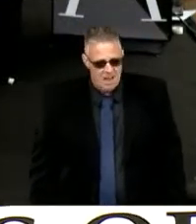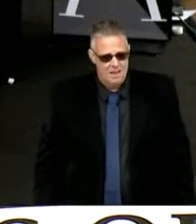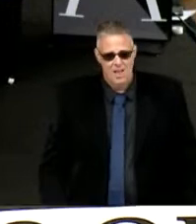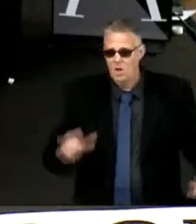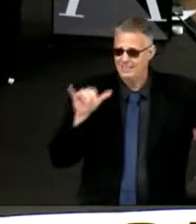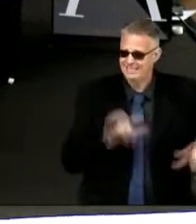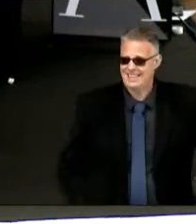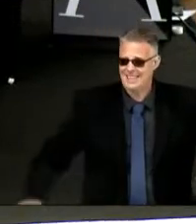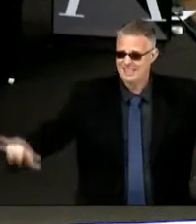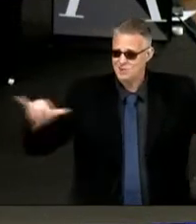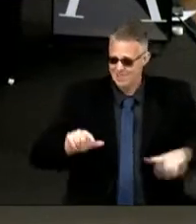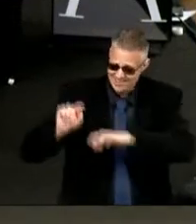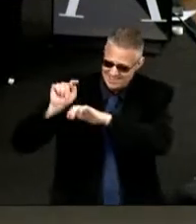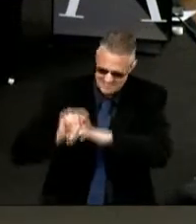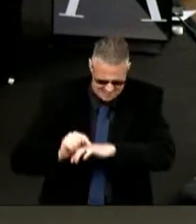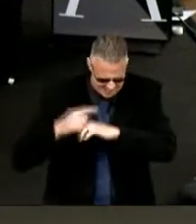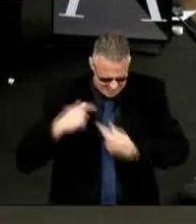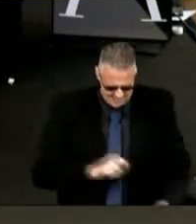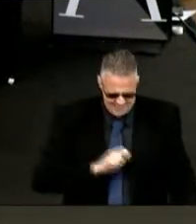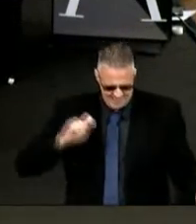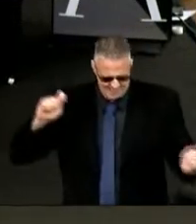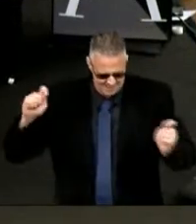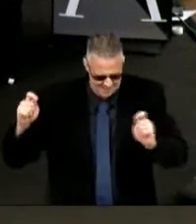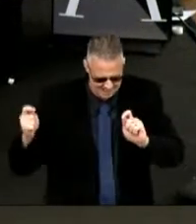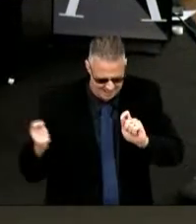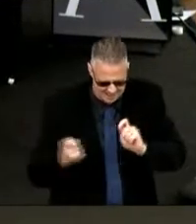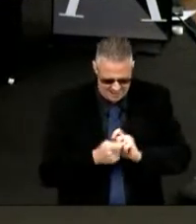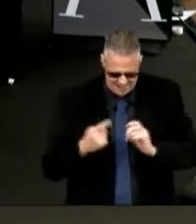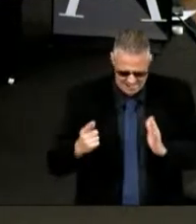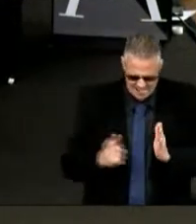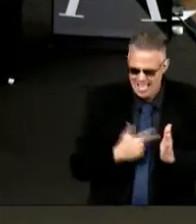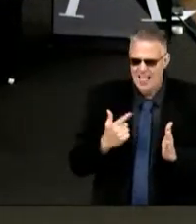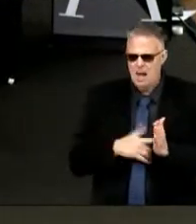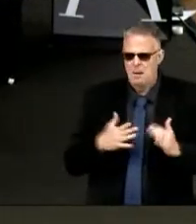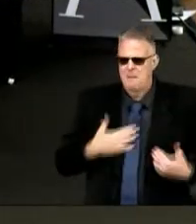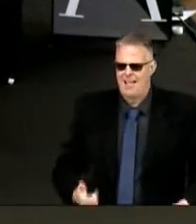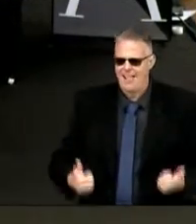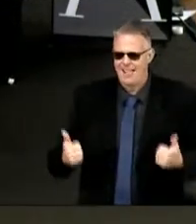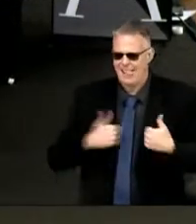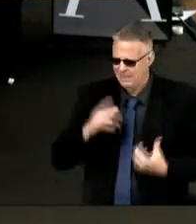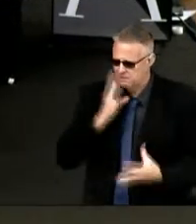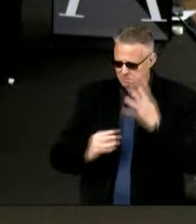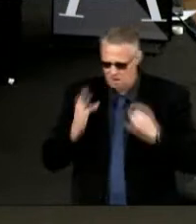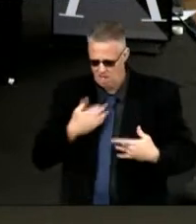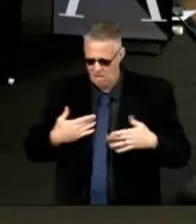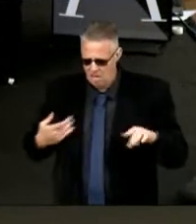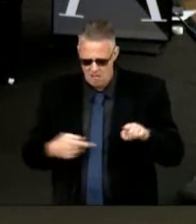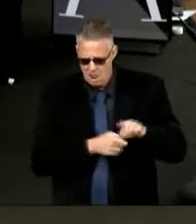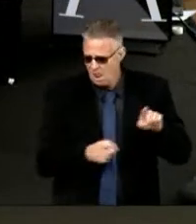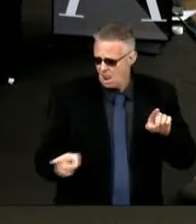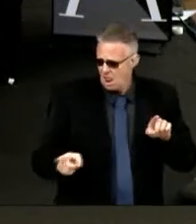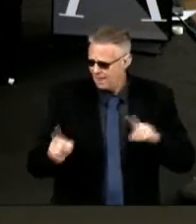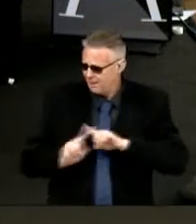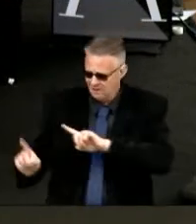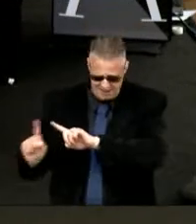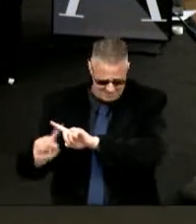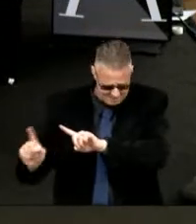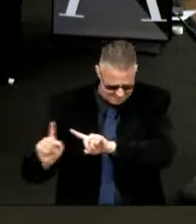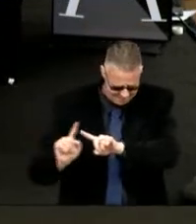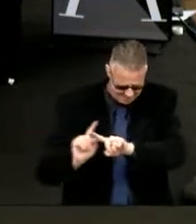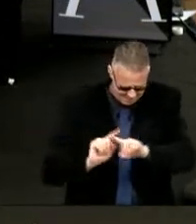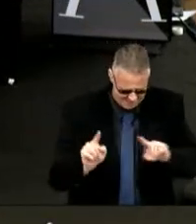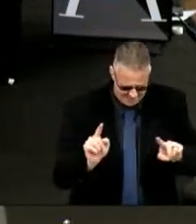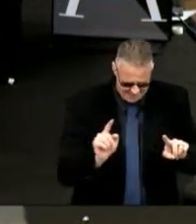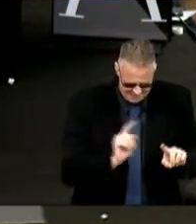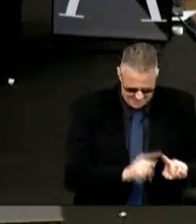I break tradition sometimes when my tries are outside the